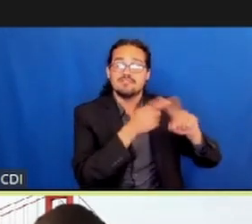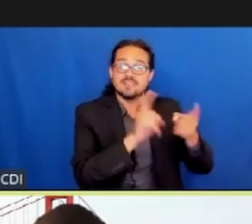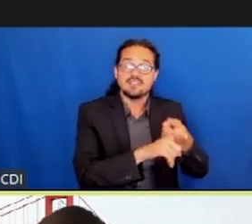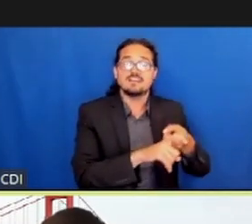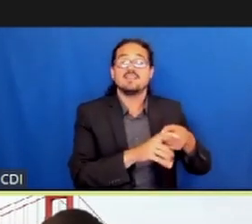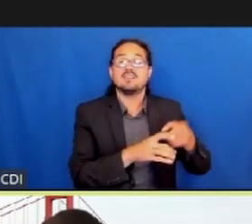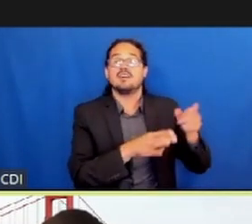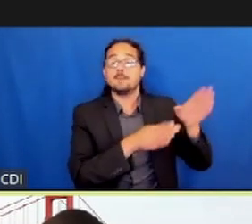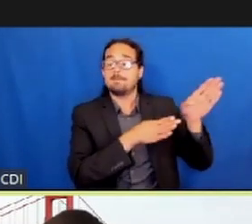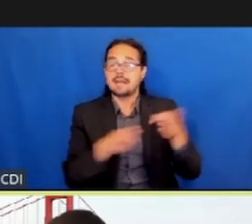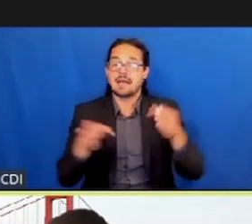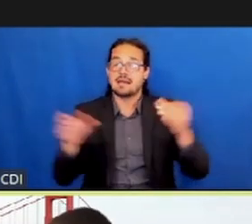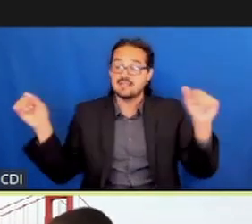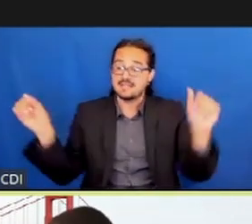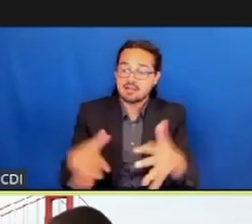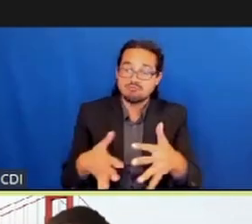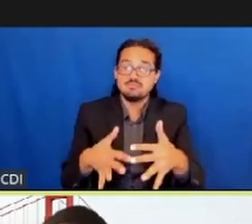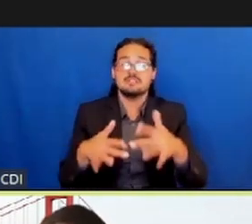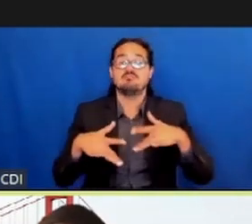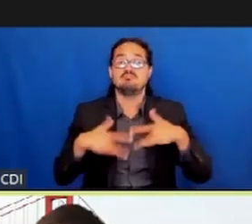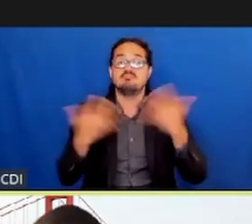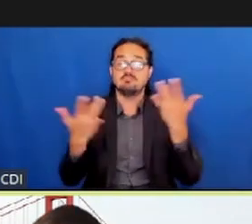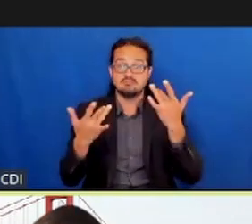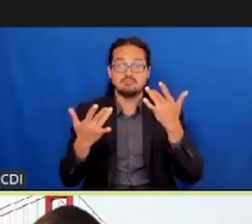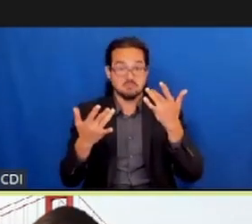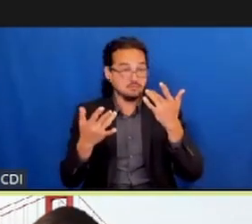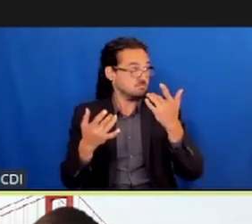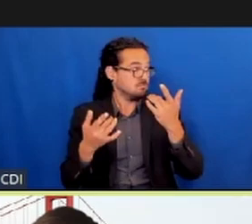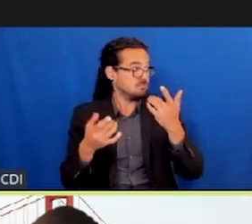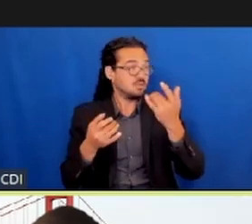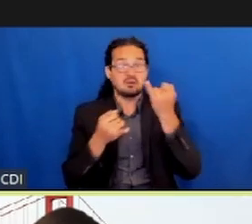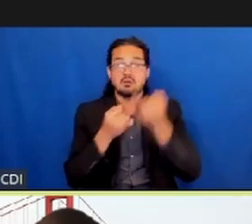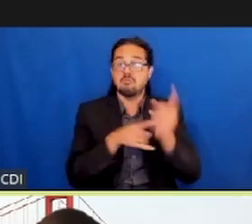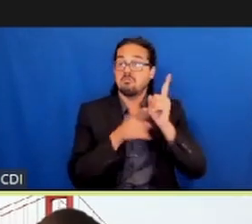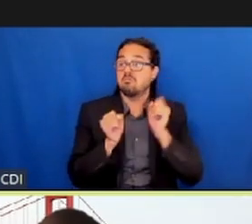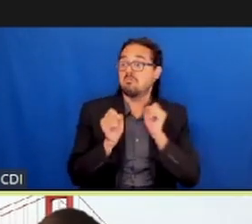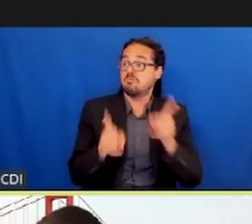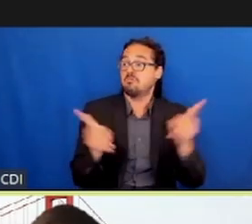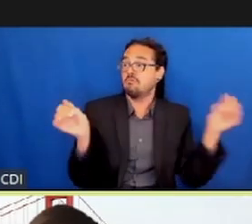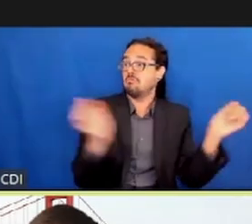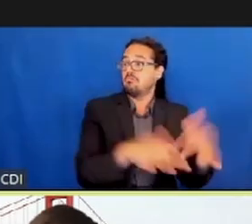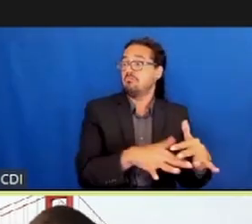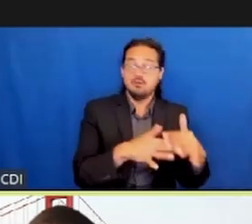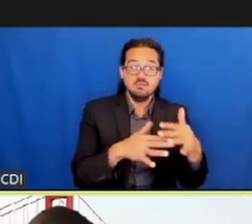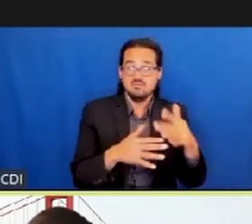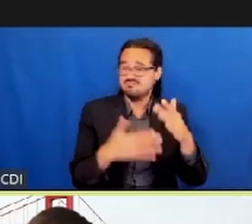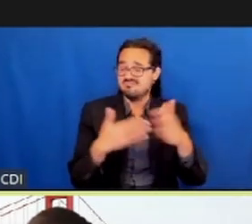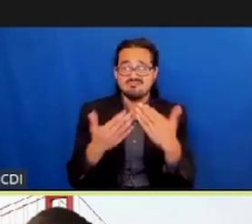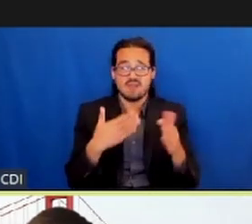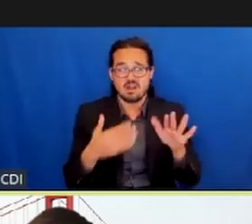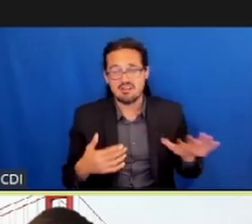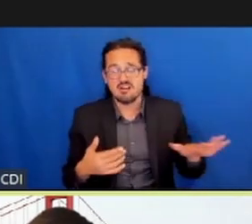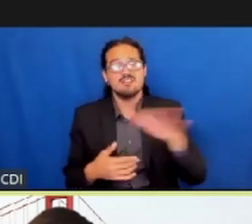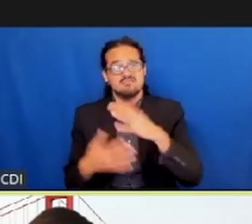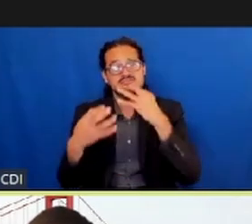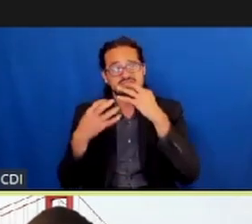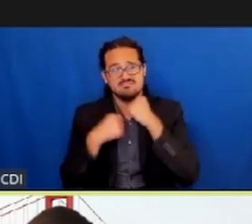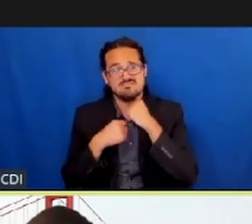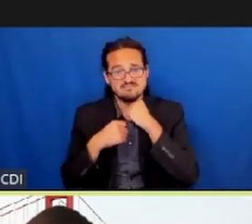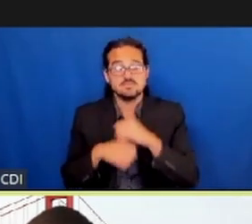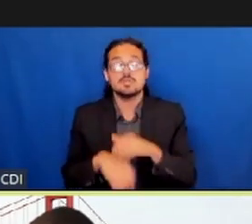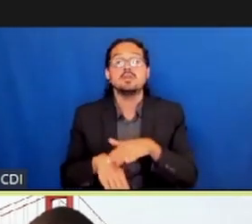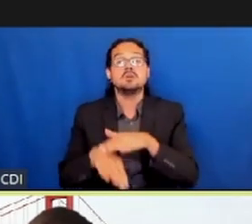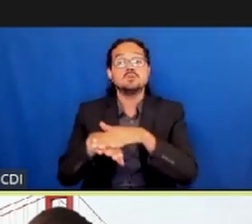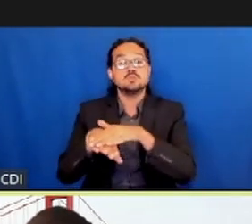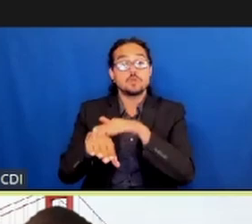slow streets, the ability to walk and bike everywhere. I've never seen more families enjoying walking